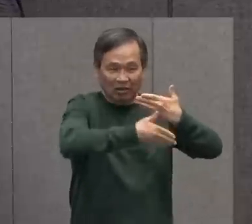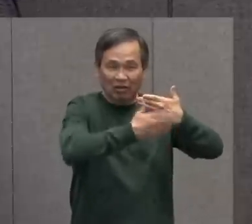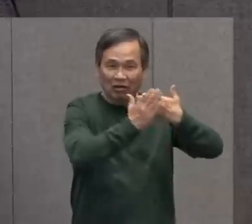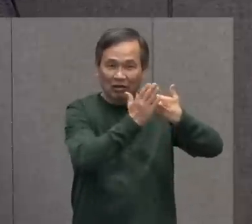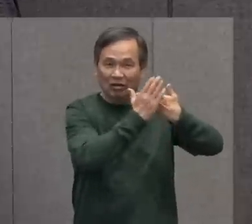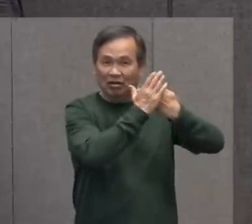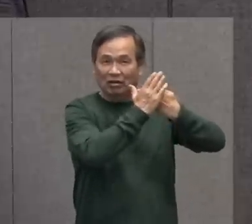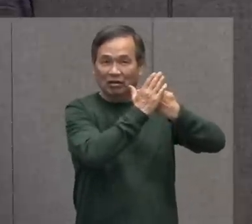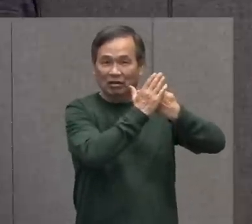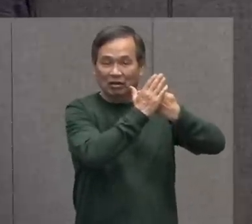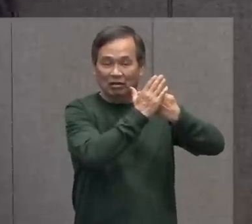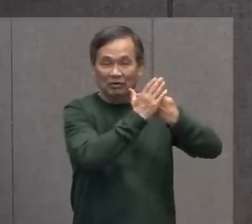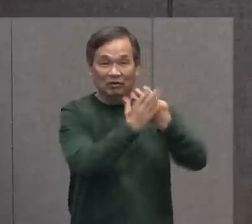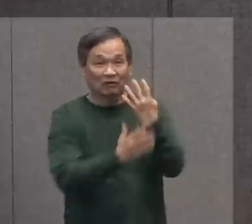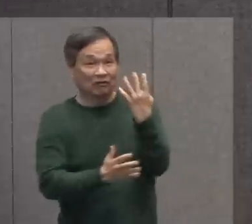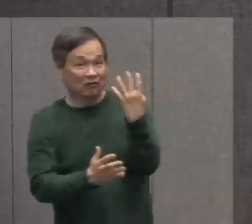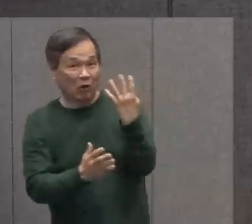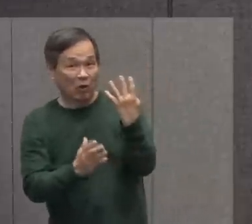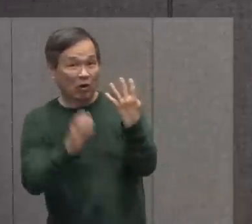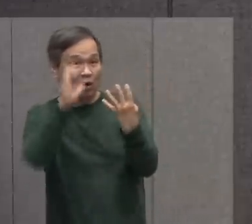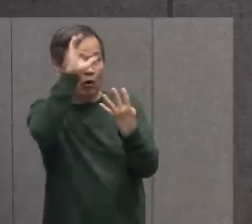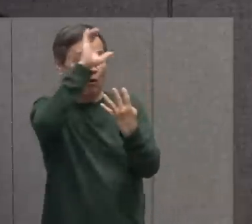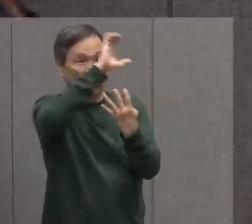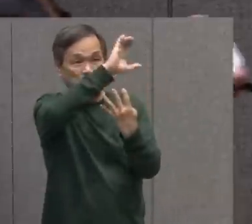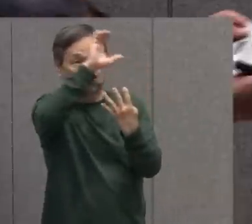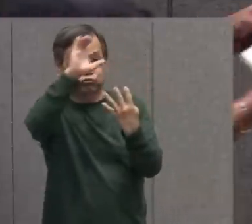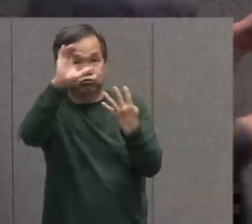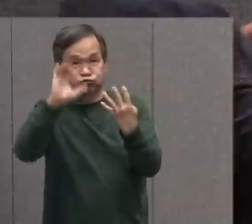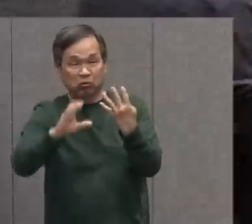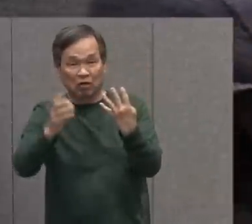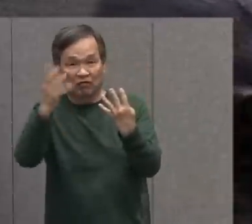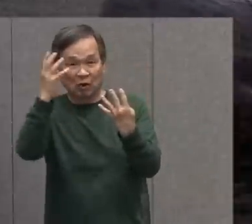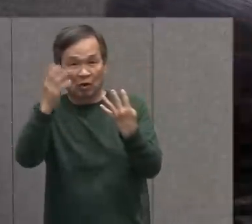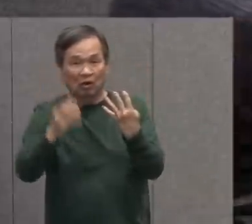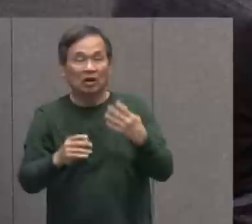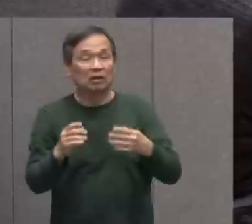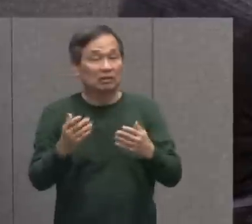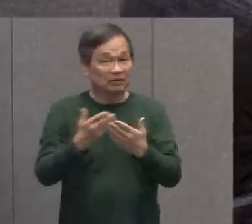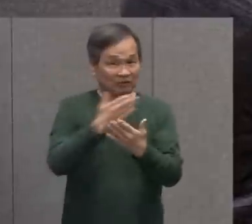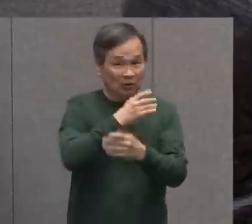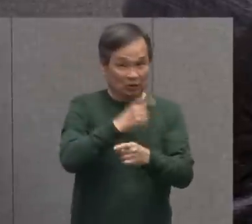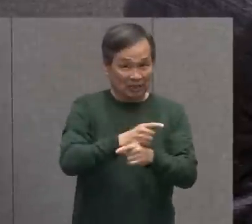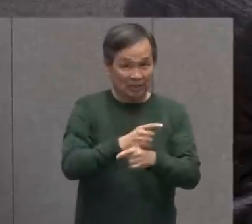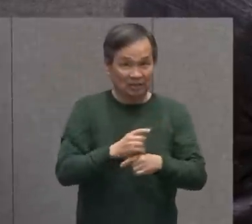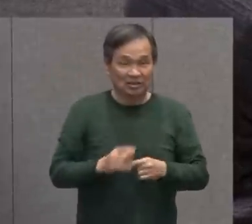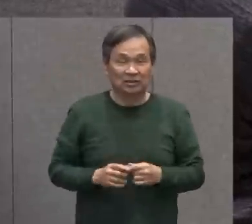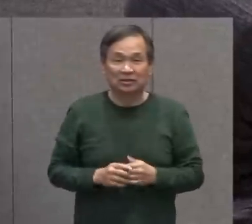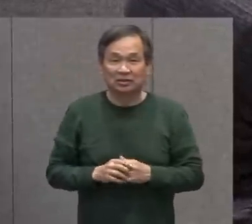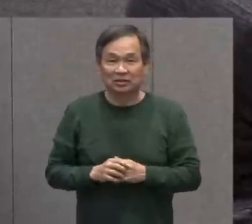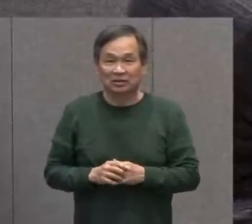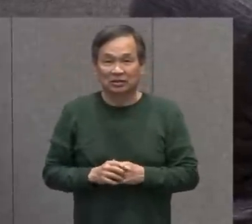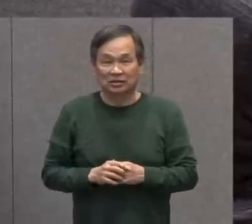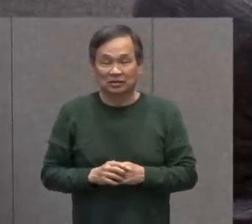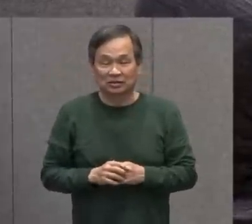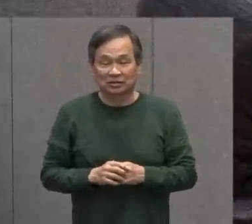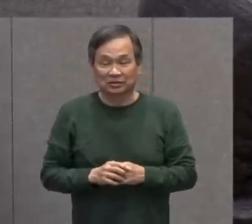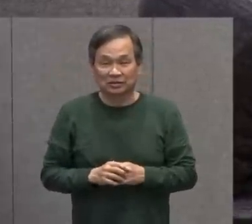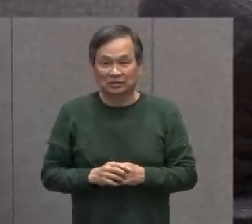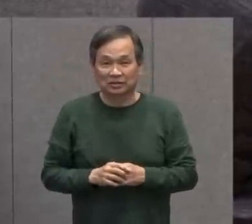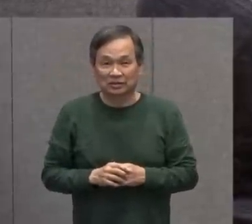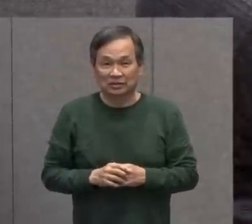have four all together, you know what? Actually, hang on a second. I want to move this down just one